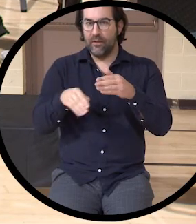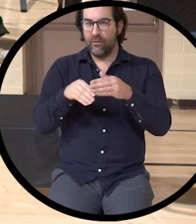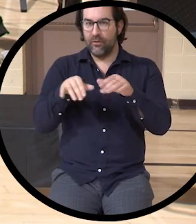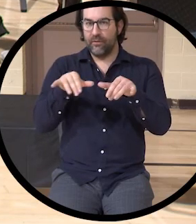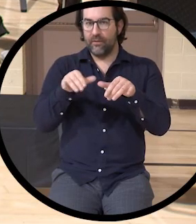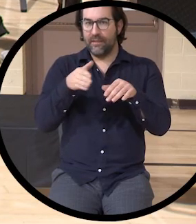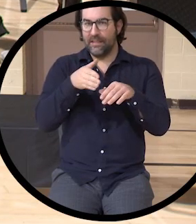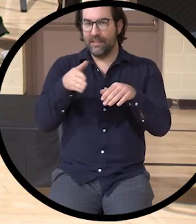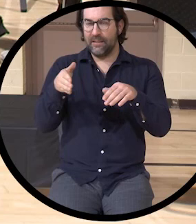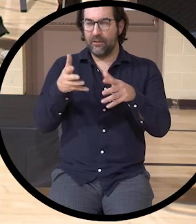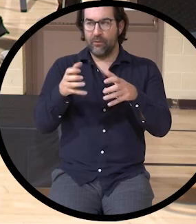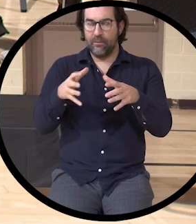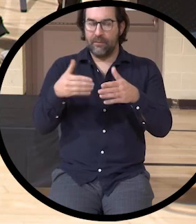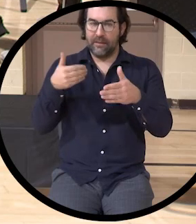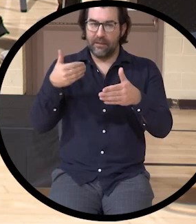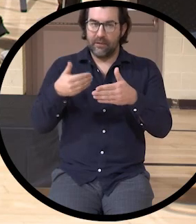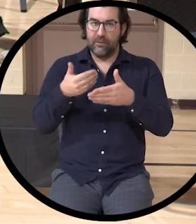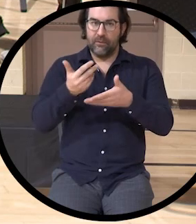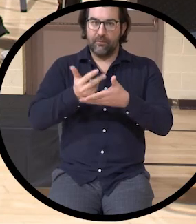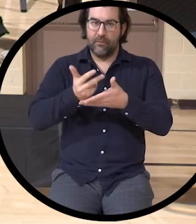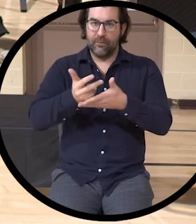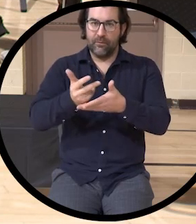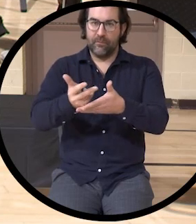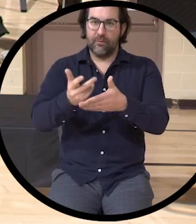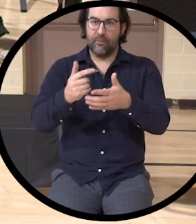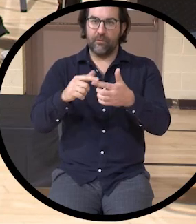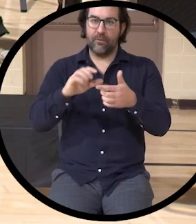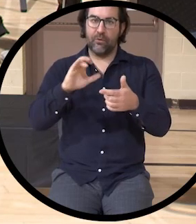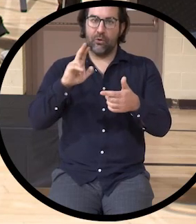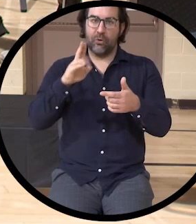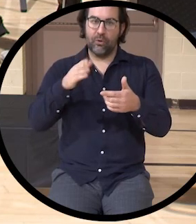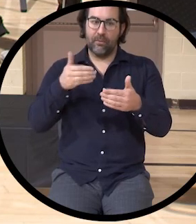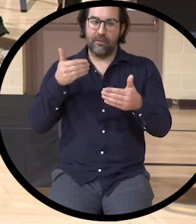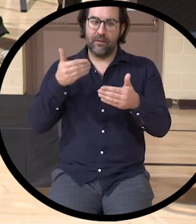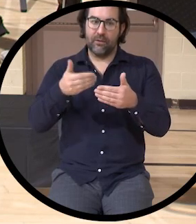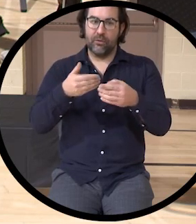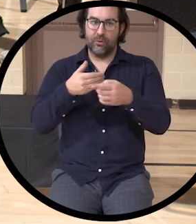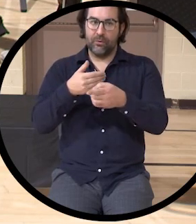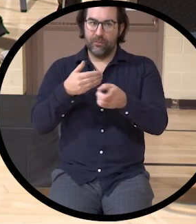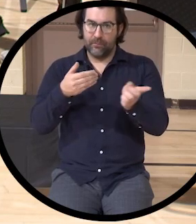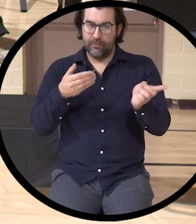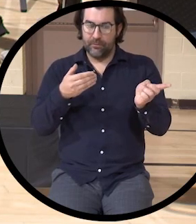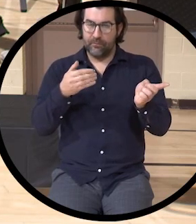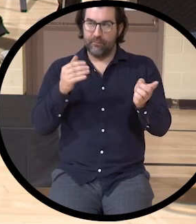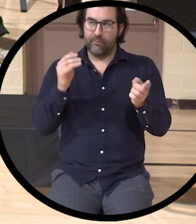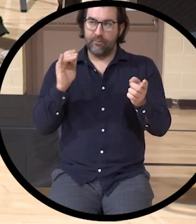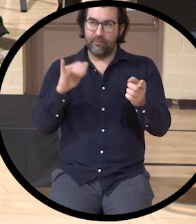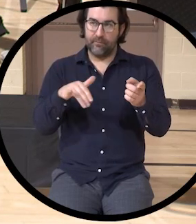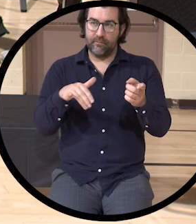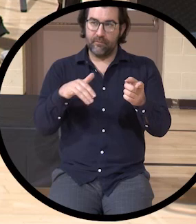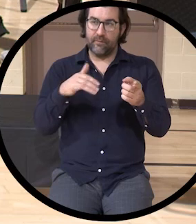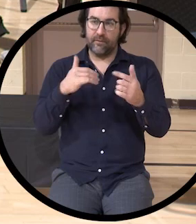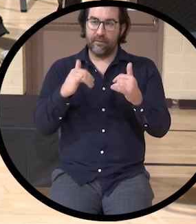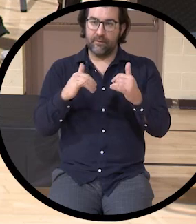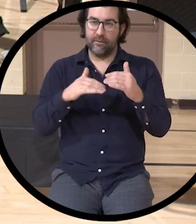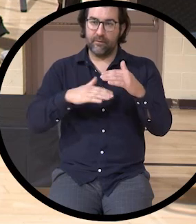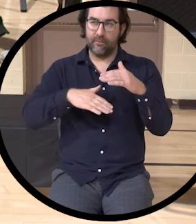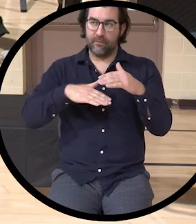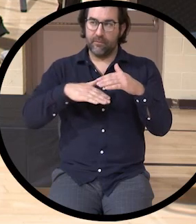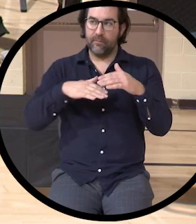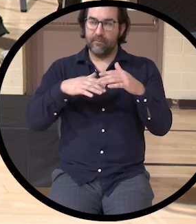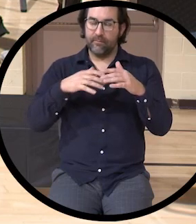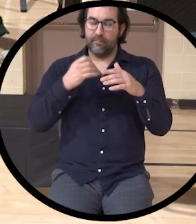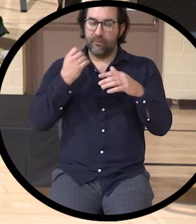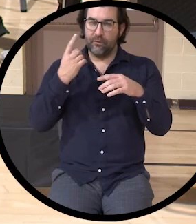so close to the parked vehicles, which I know we don't have when there's just a curb next to you. So that is, it's still minimums, I understand,